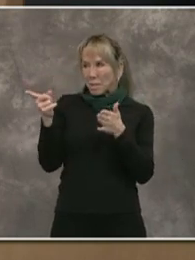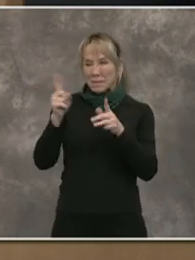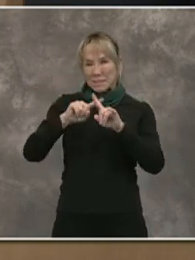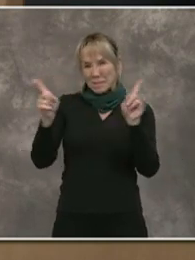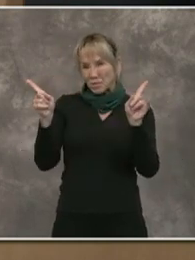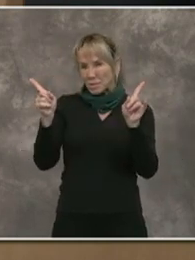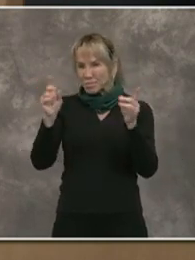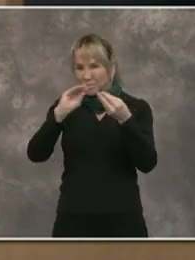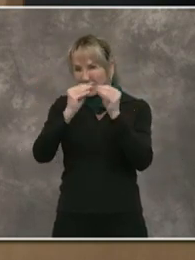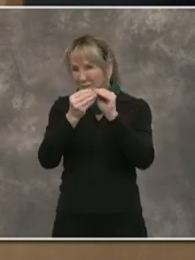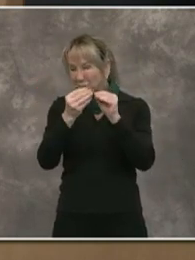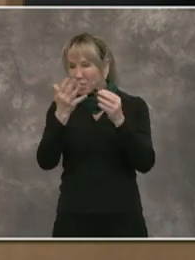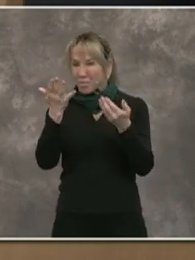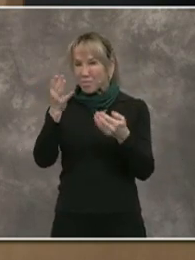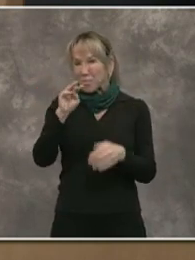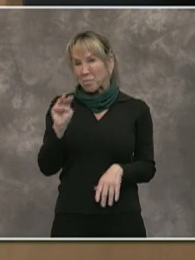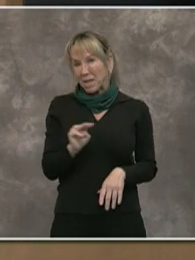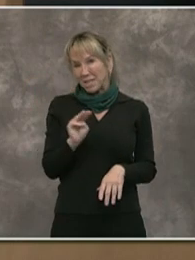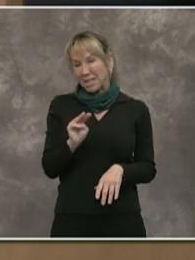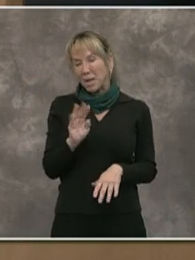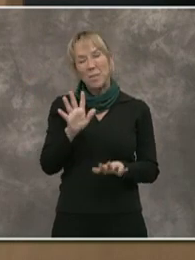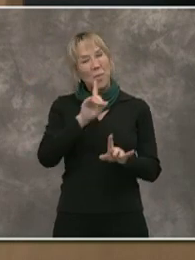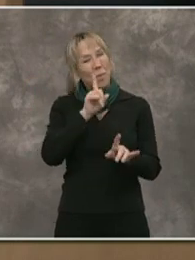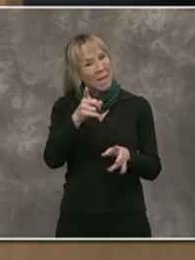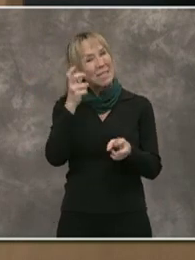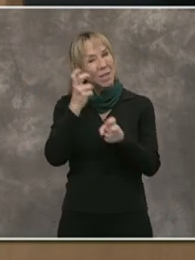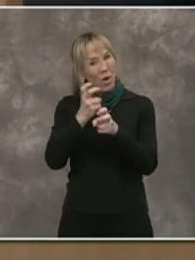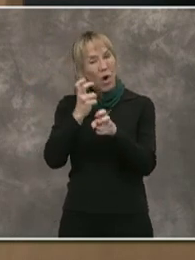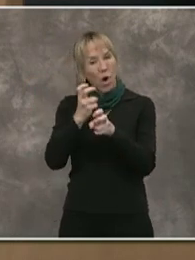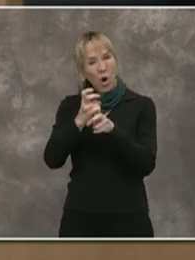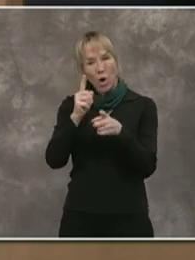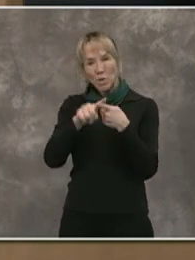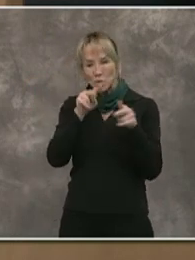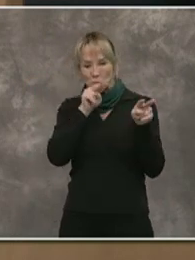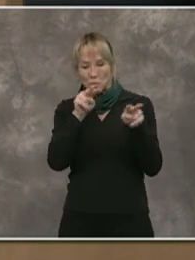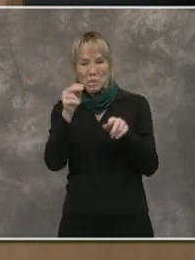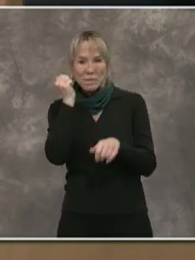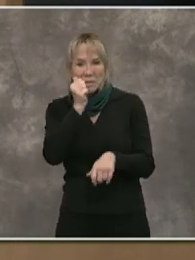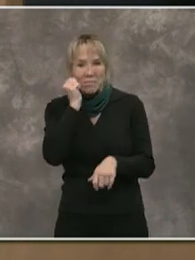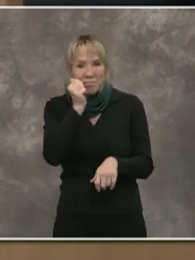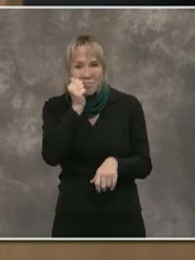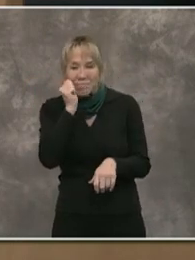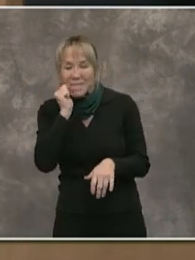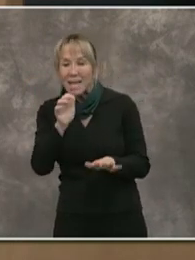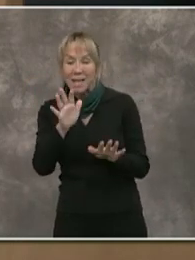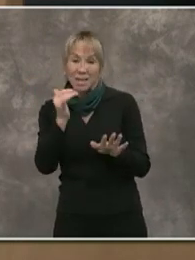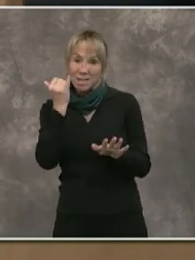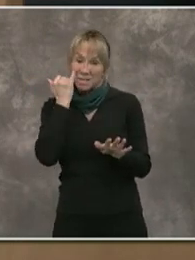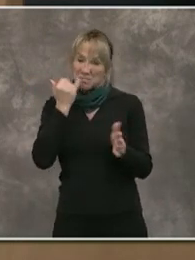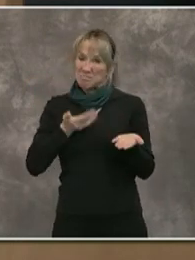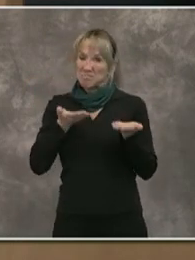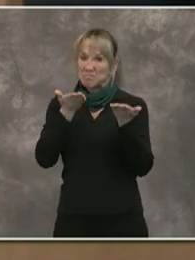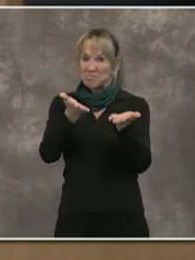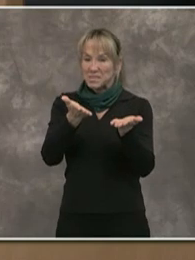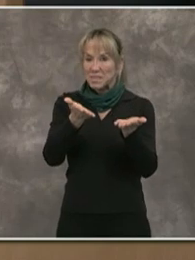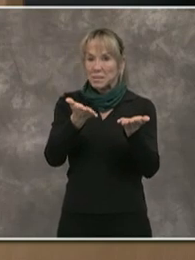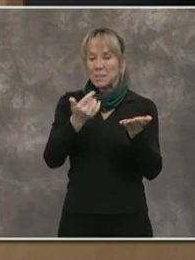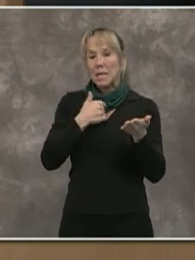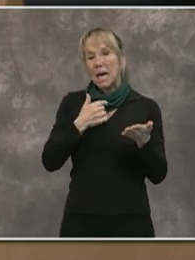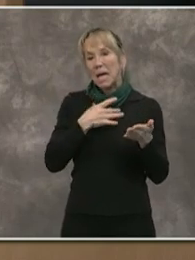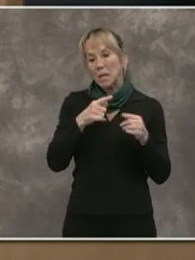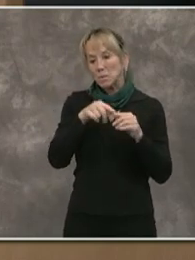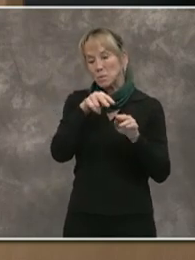to interpret these results day by day. In fact, what I would do is step back and look over something over a